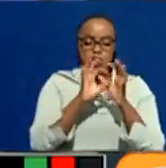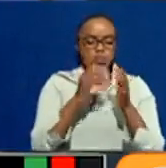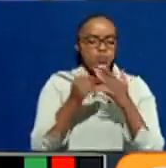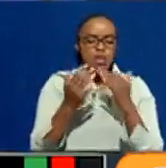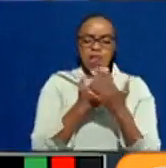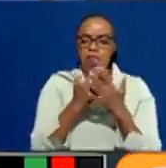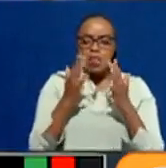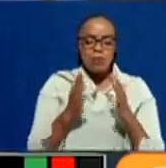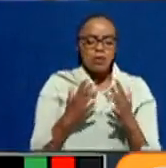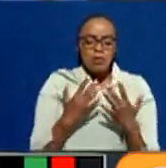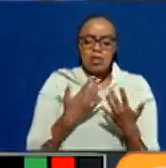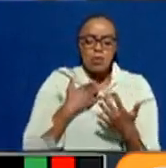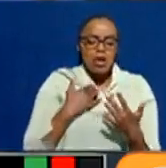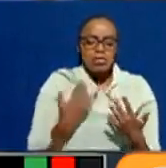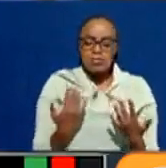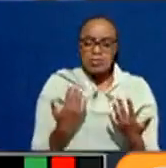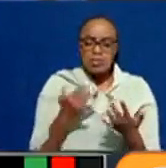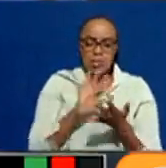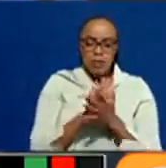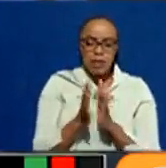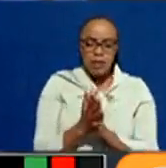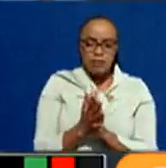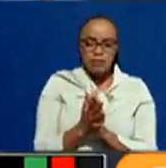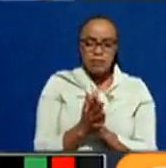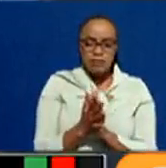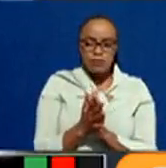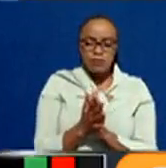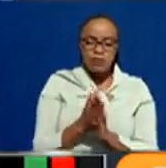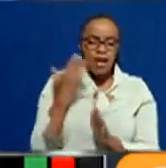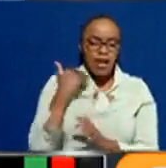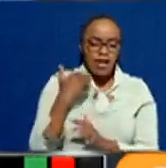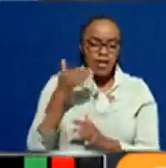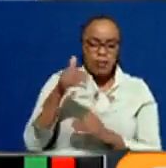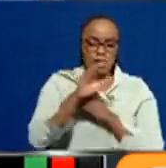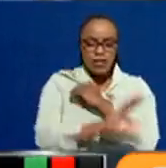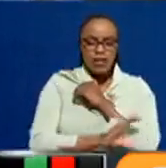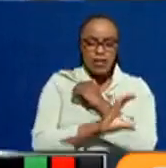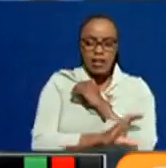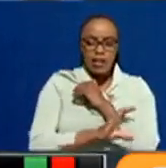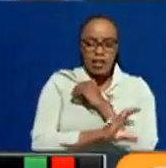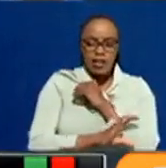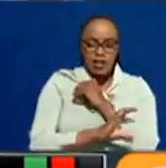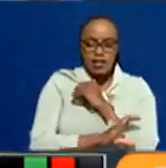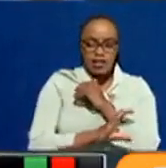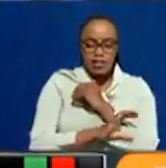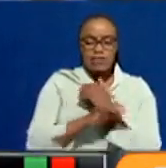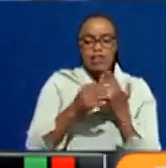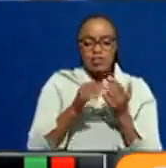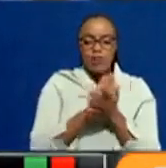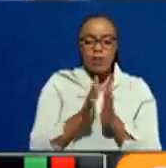want. It became a crime in this country to be a friend of William